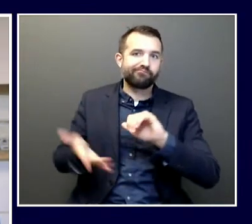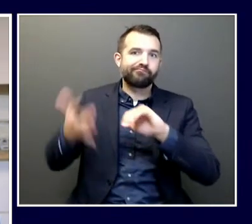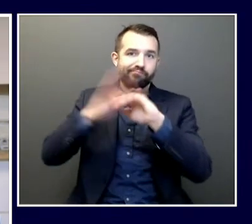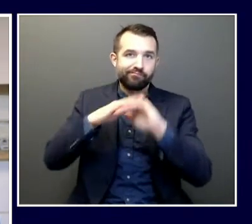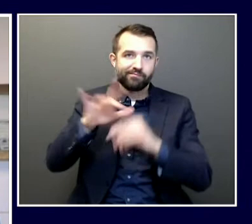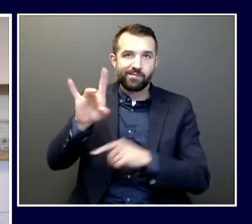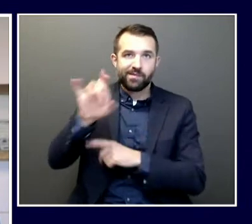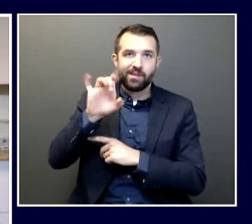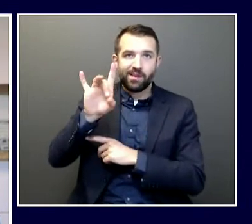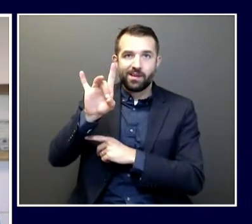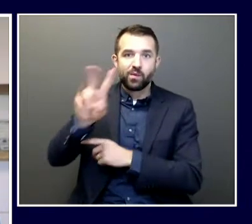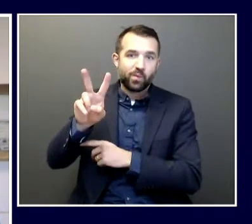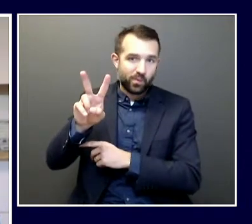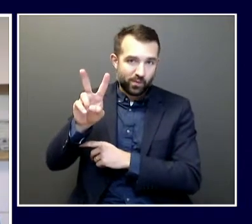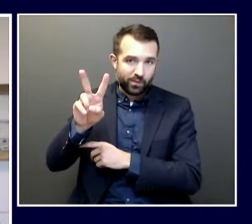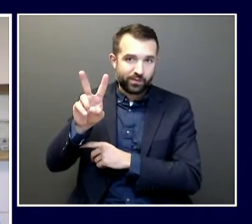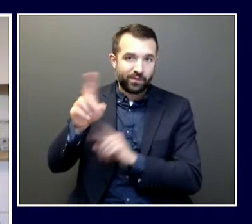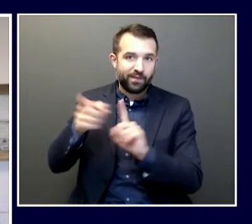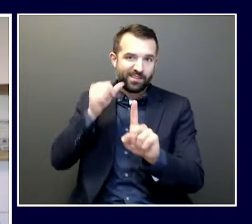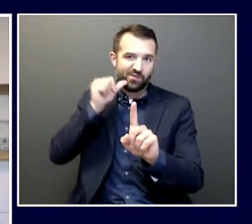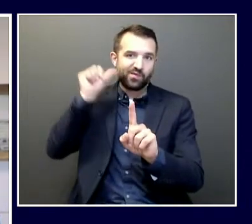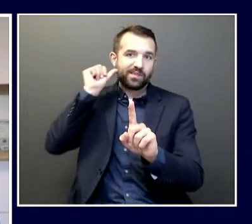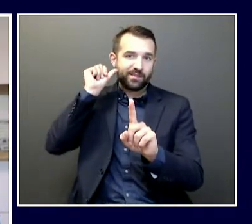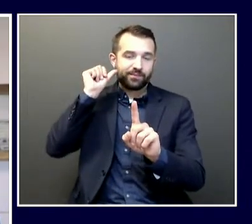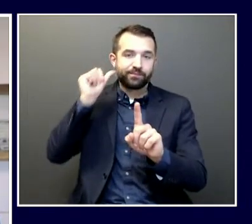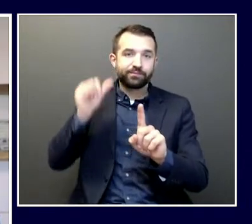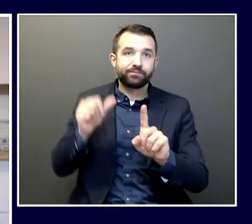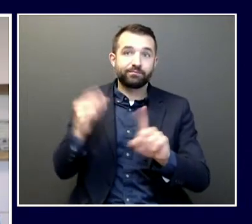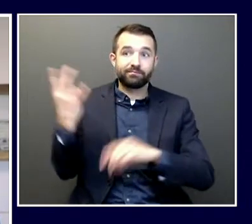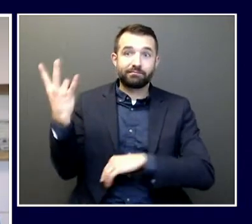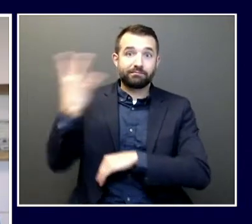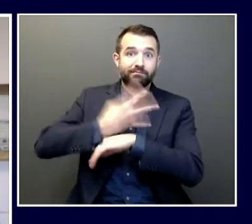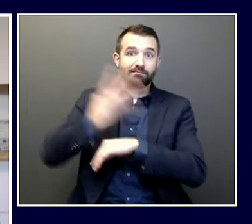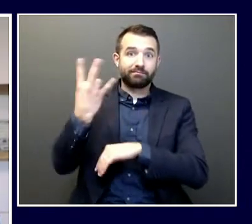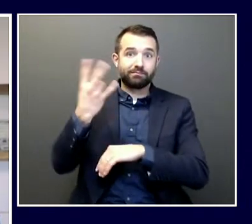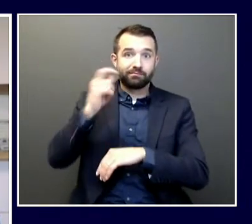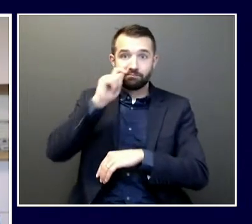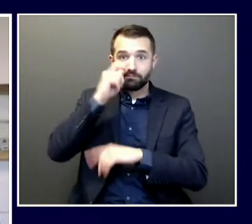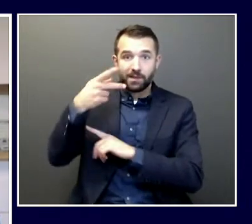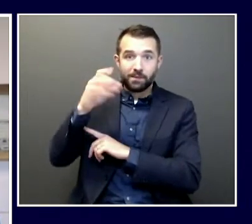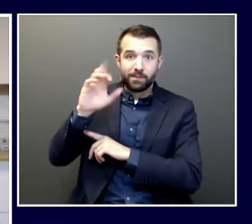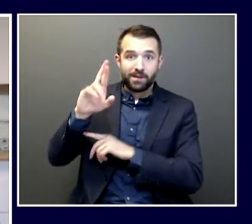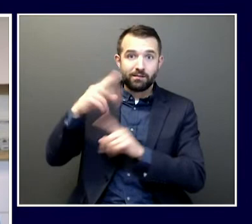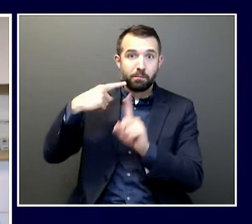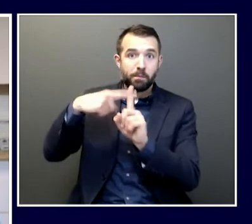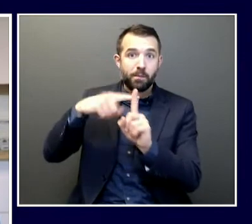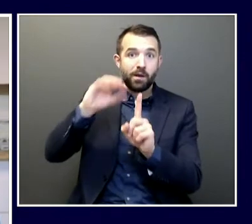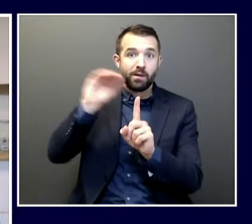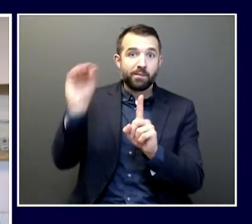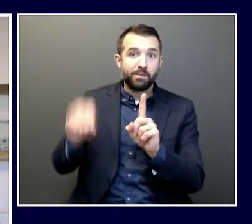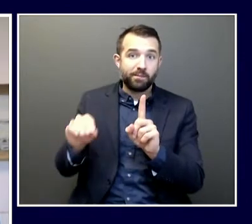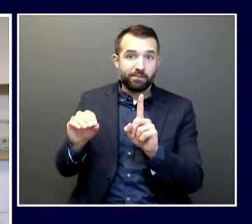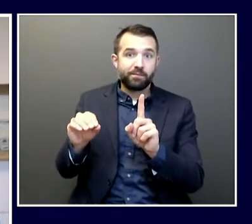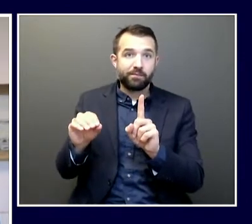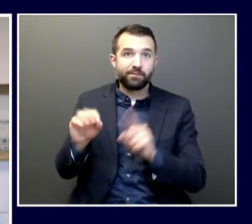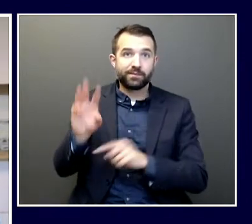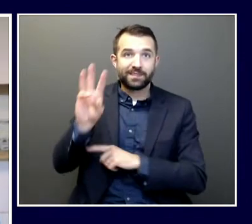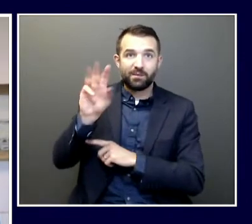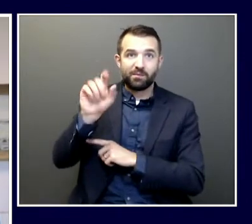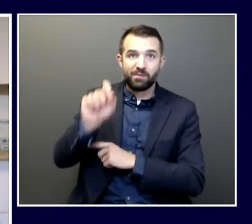alone. Our 7-day PCR positivity rate stands at